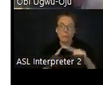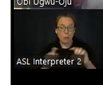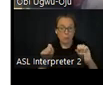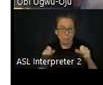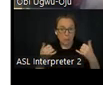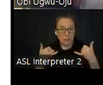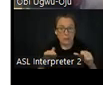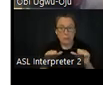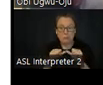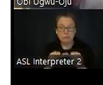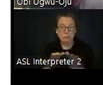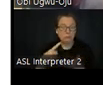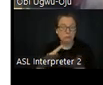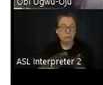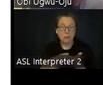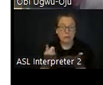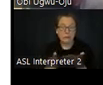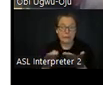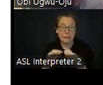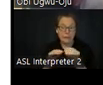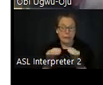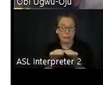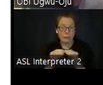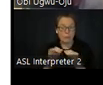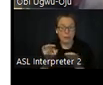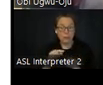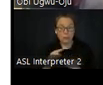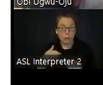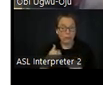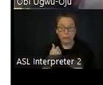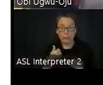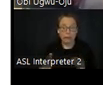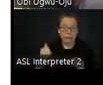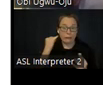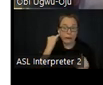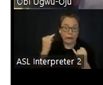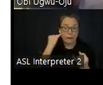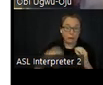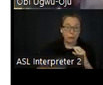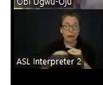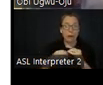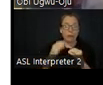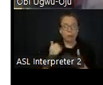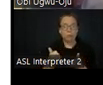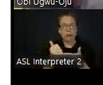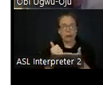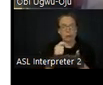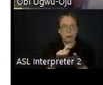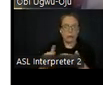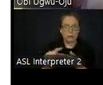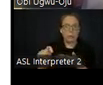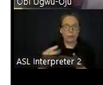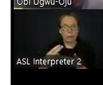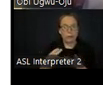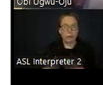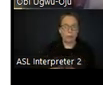So hopefully you can make the discussions next Thursday more fluid. But yeah, I think some of the substantive stuff that's